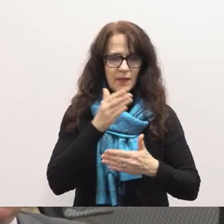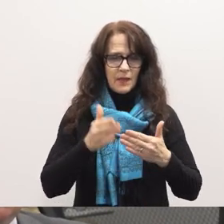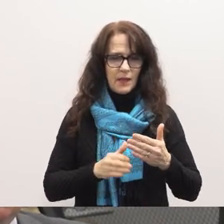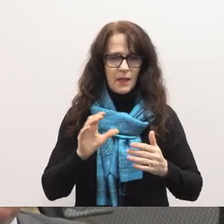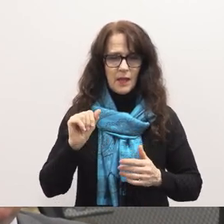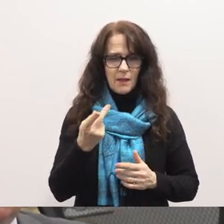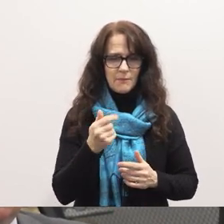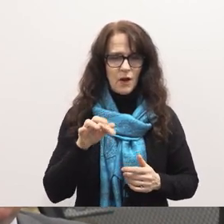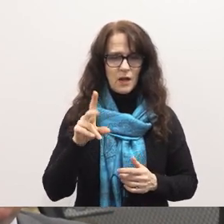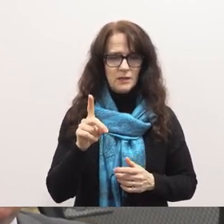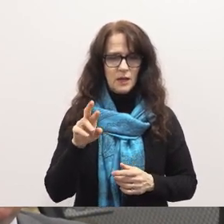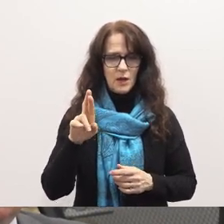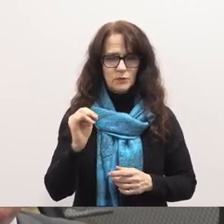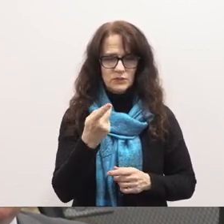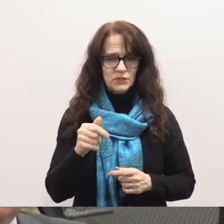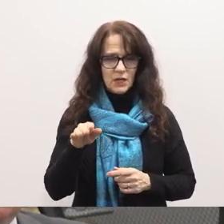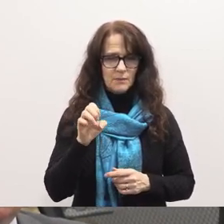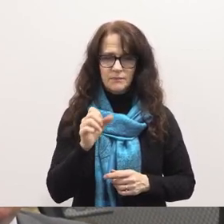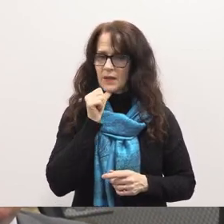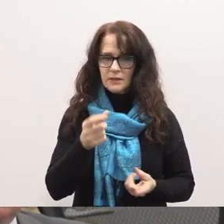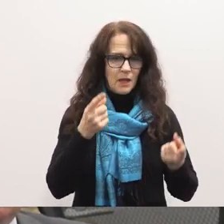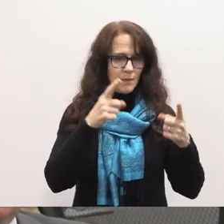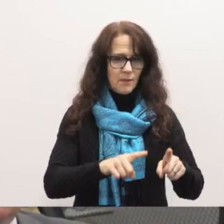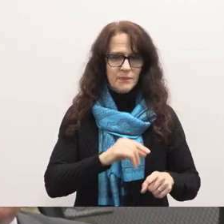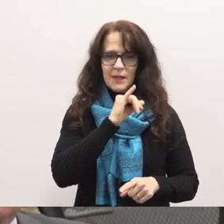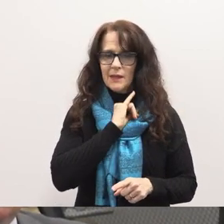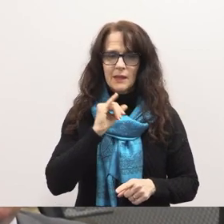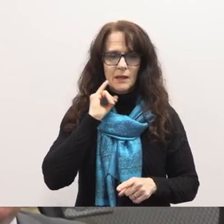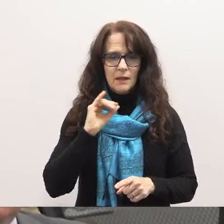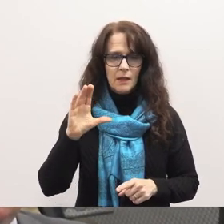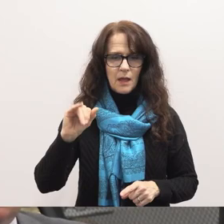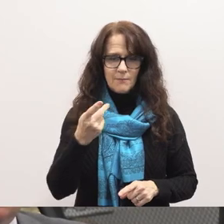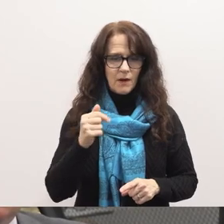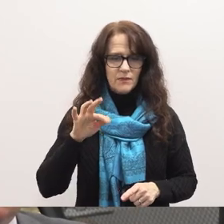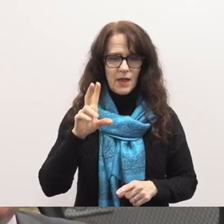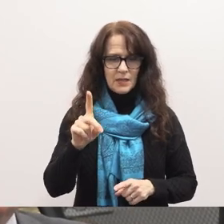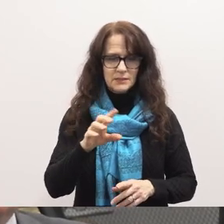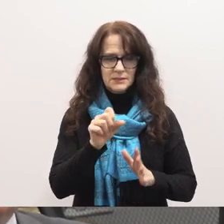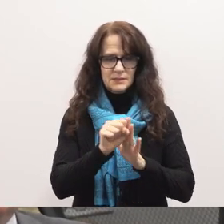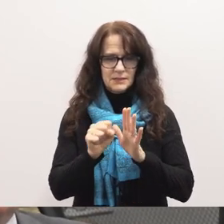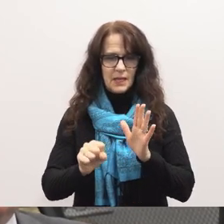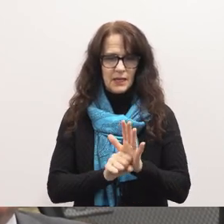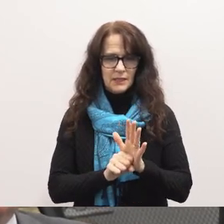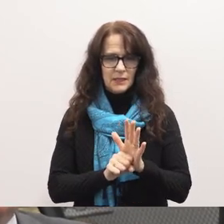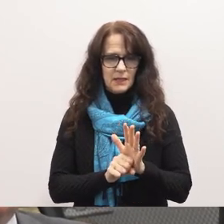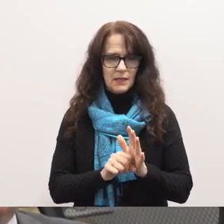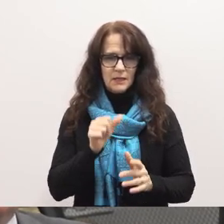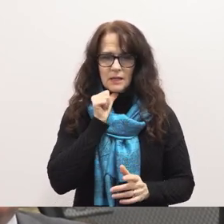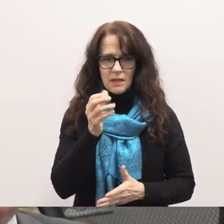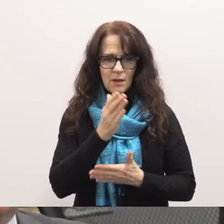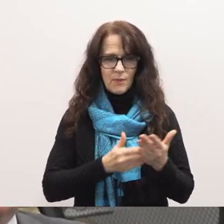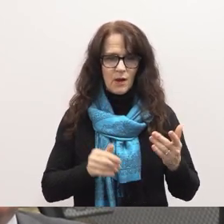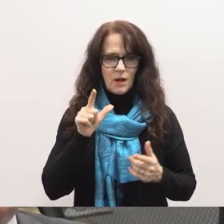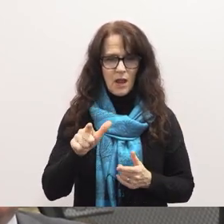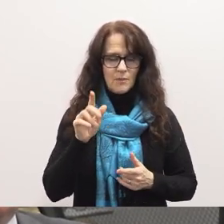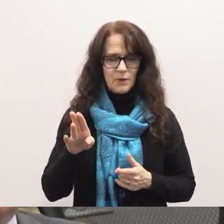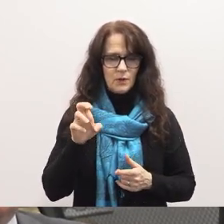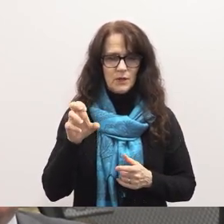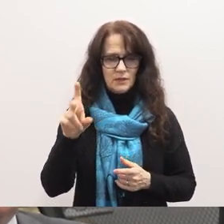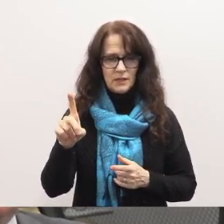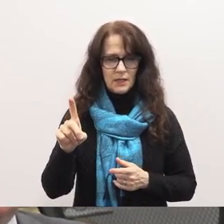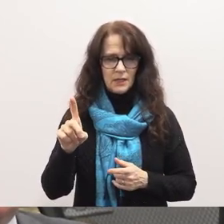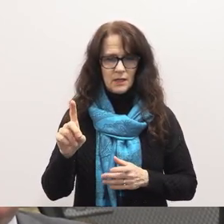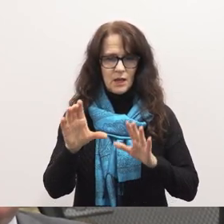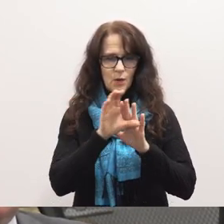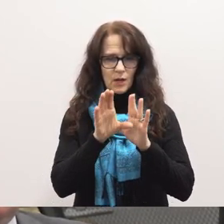apartheid regime. That is not what happened. Israel is not an apartheid state, and that's not part of the Long Beach Unified School